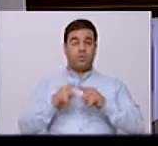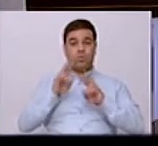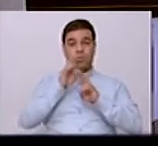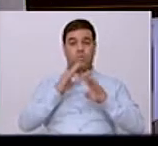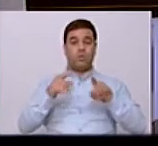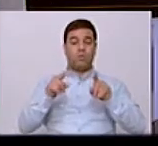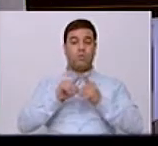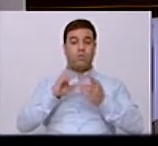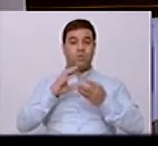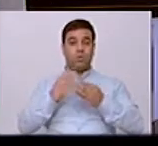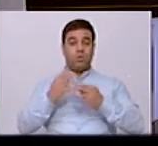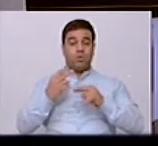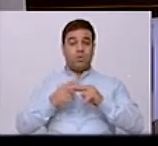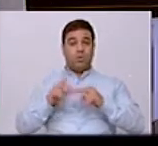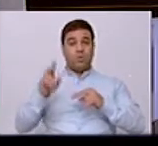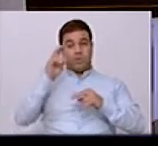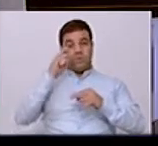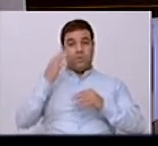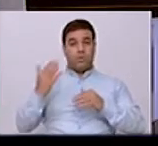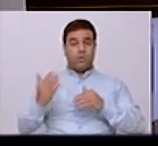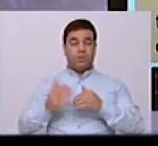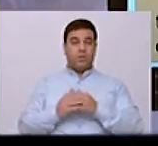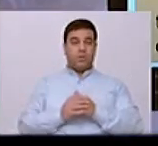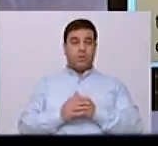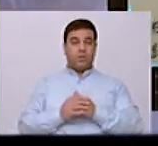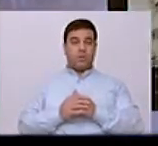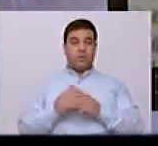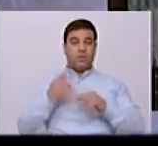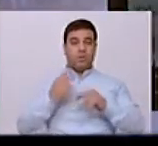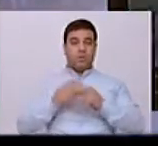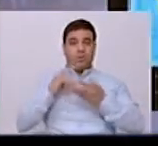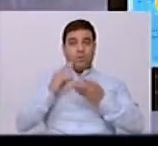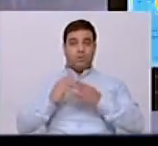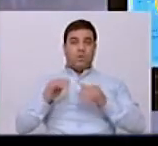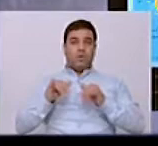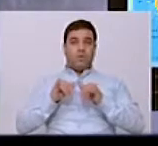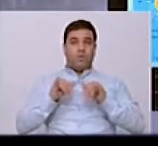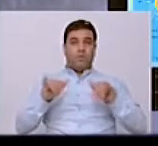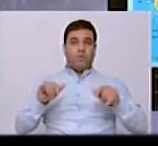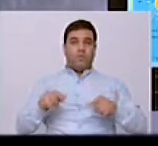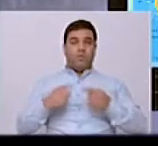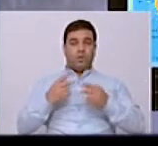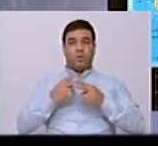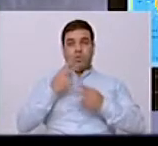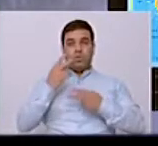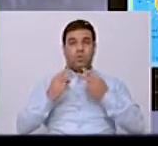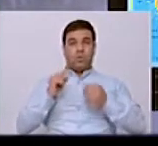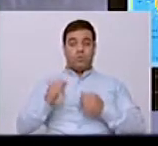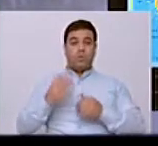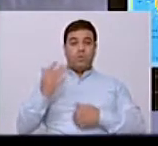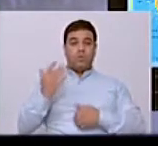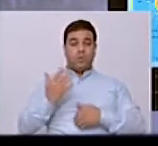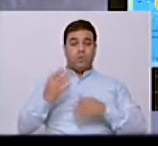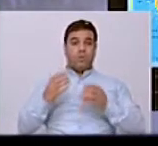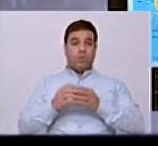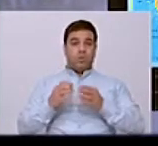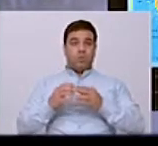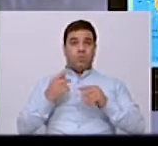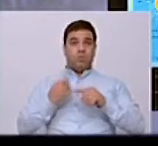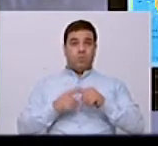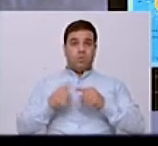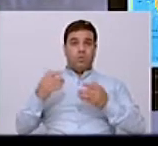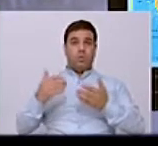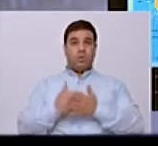ko'rsatkichlar bo'yicha ham ushbu davlatlarda ushbu sanoat tarmoqlari rivojlanganligini ko'rishimiz mumkin. 5-chi guruhimiz bu